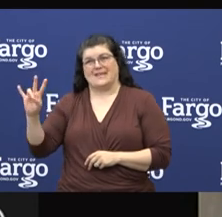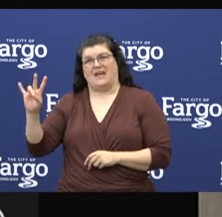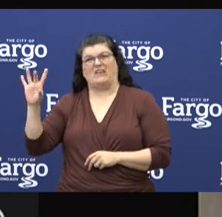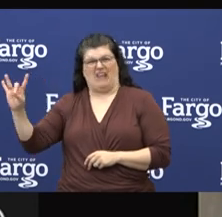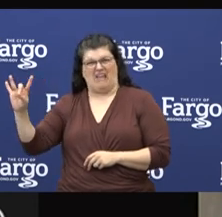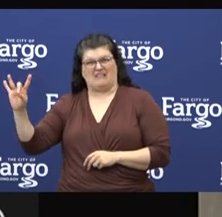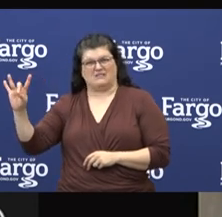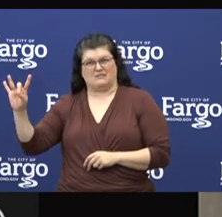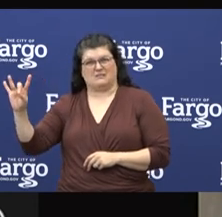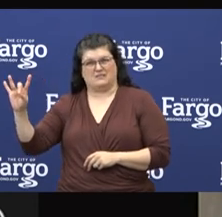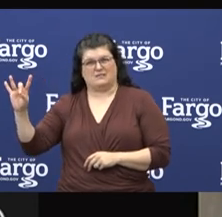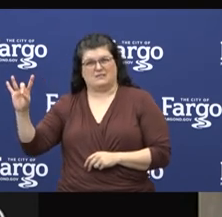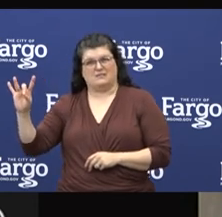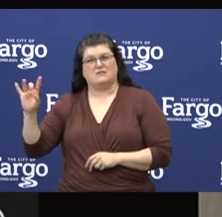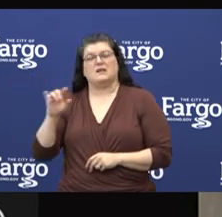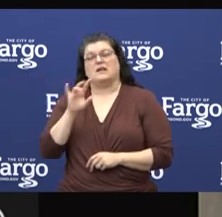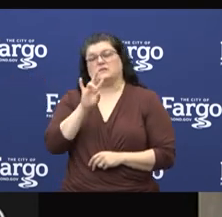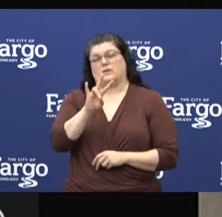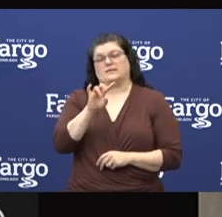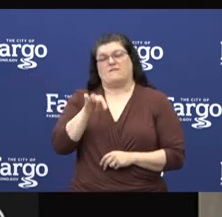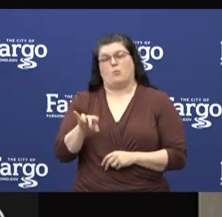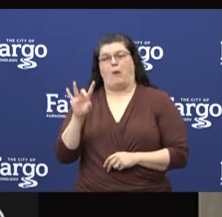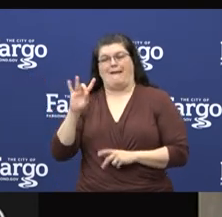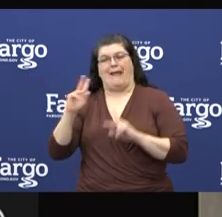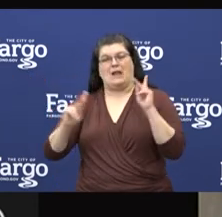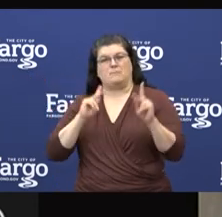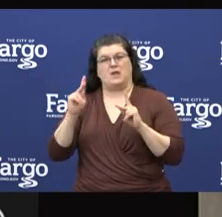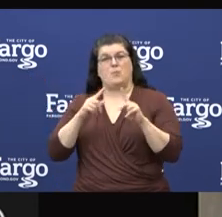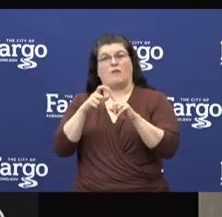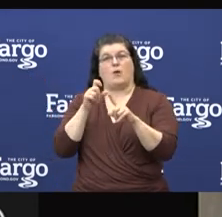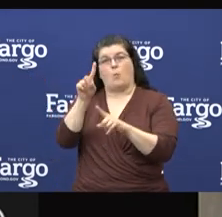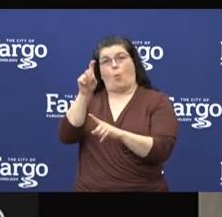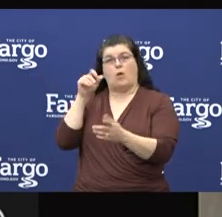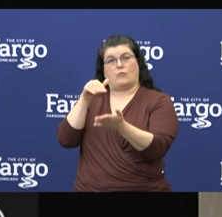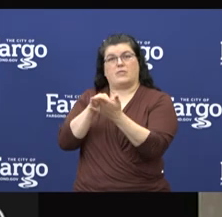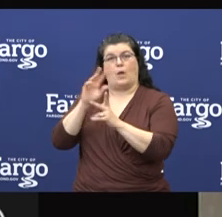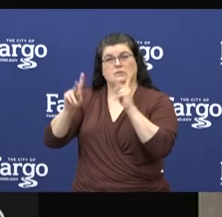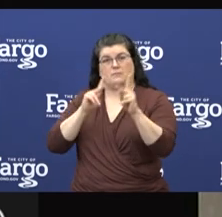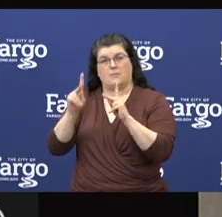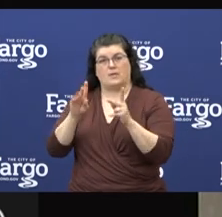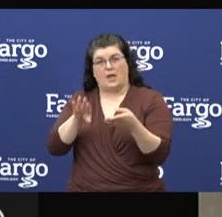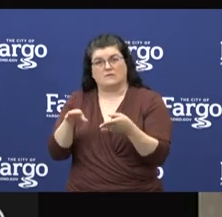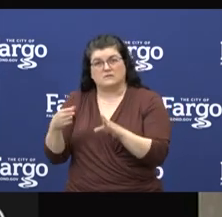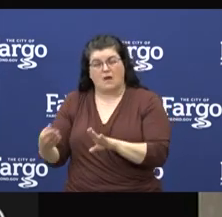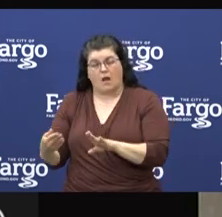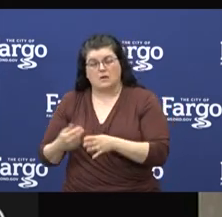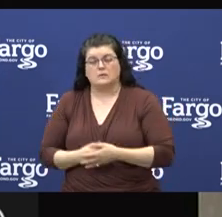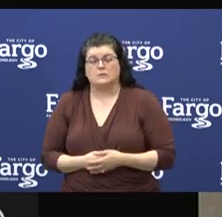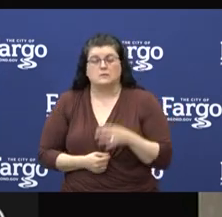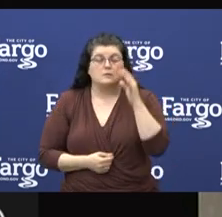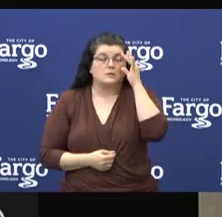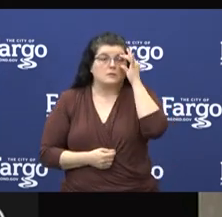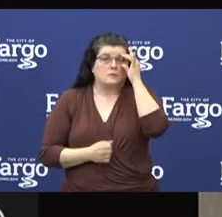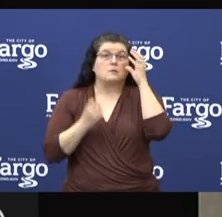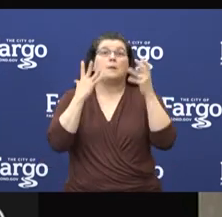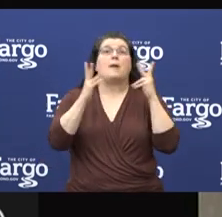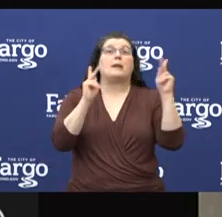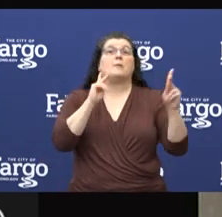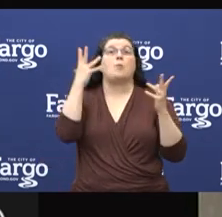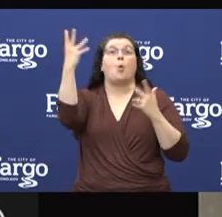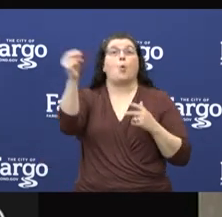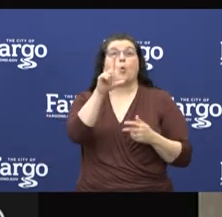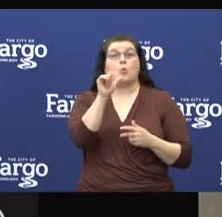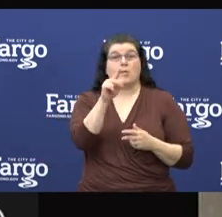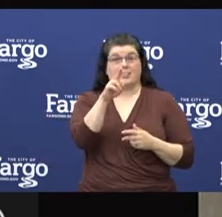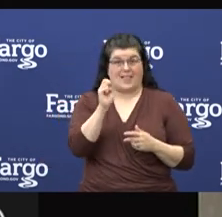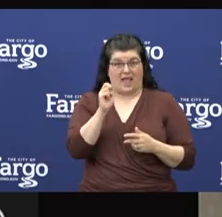0.000078, or 7.8 people out of 100,000 people. Many people go to the lakes over Memorial Day